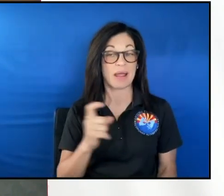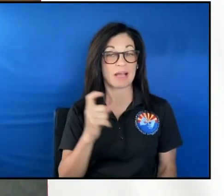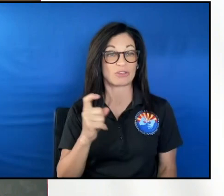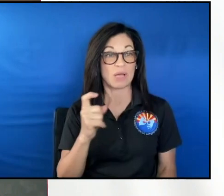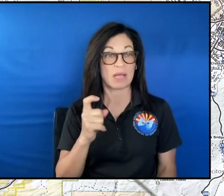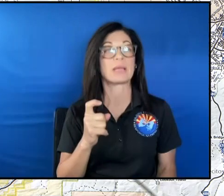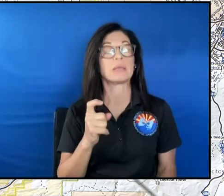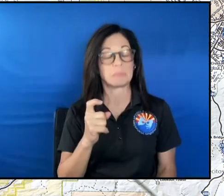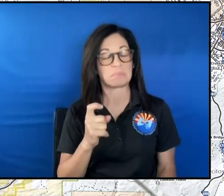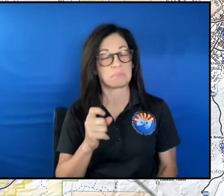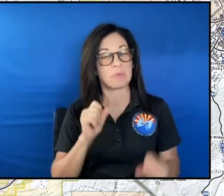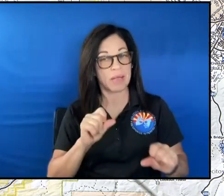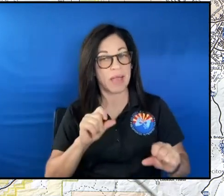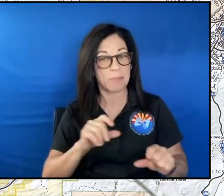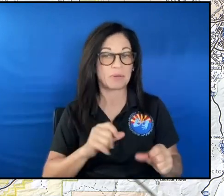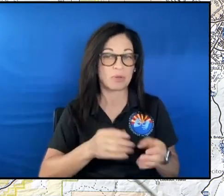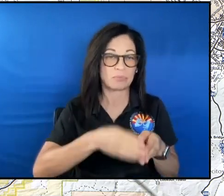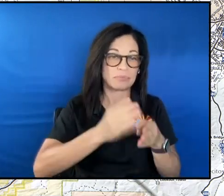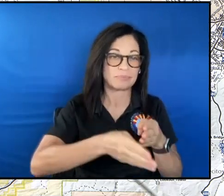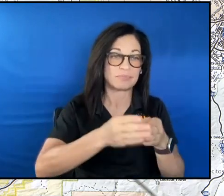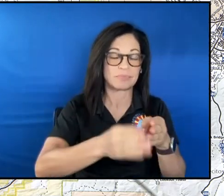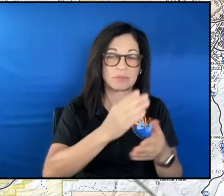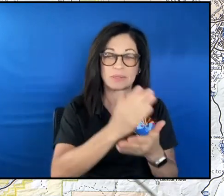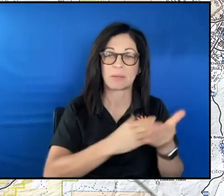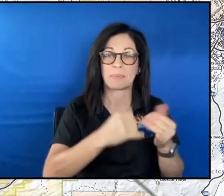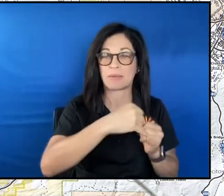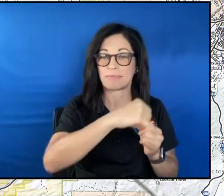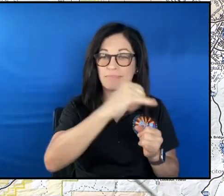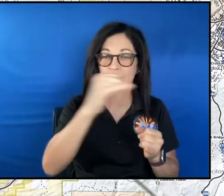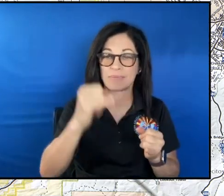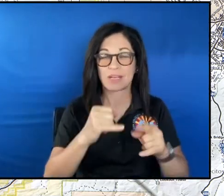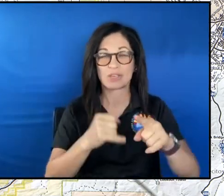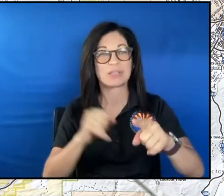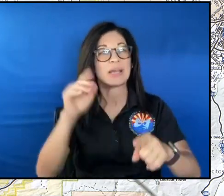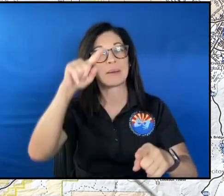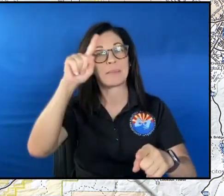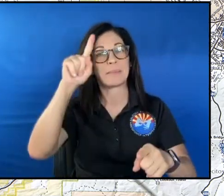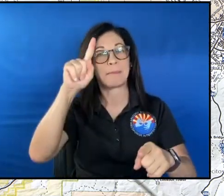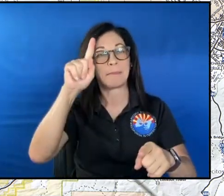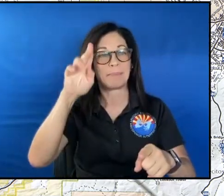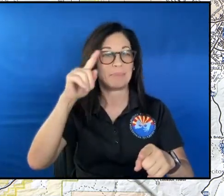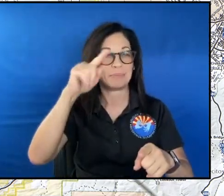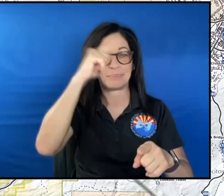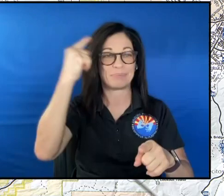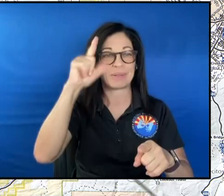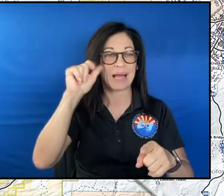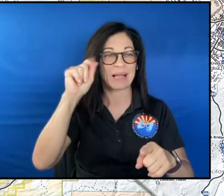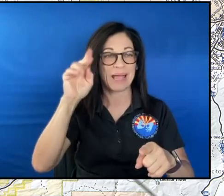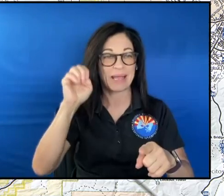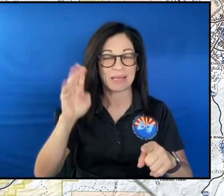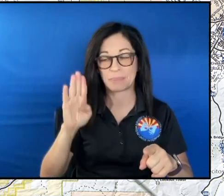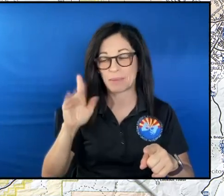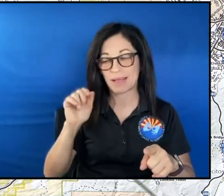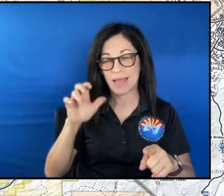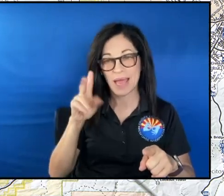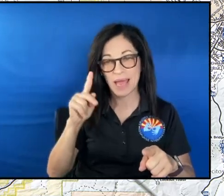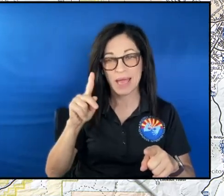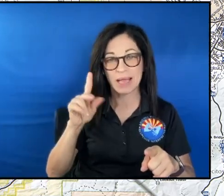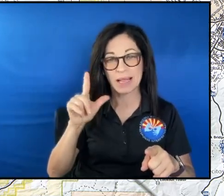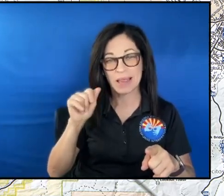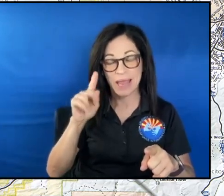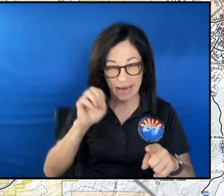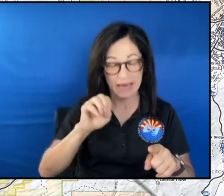some lines here just to the southeast of Black Lake yesterday. And then also they did a little bit of work within